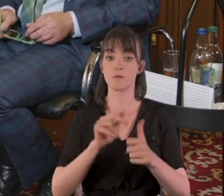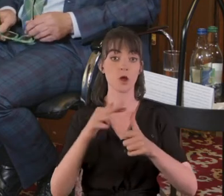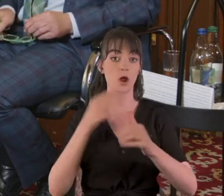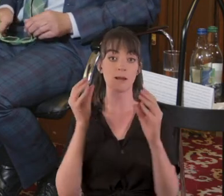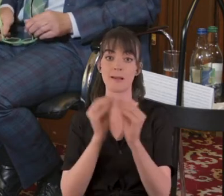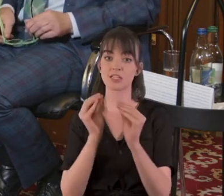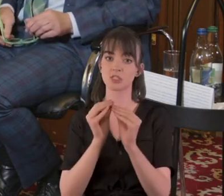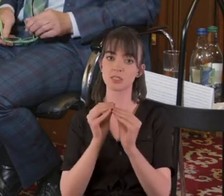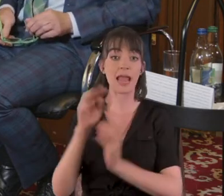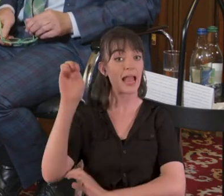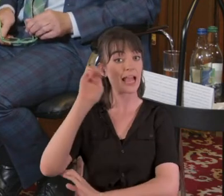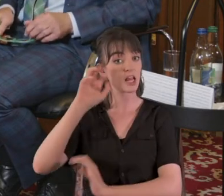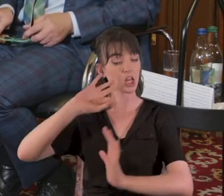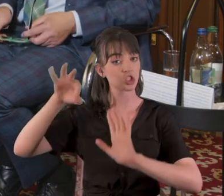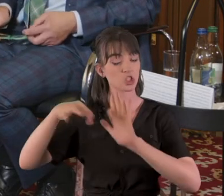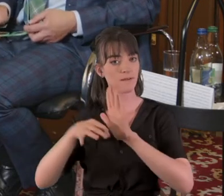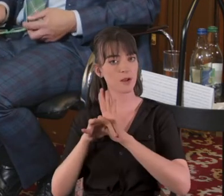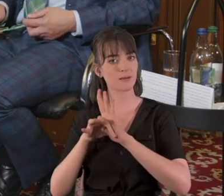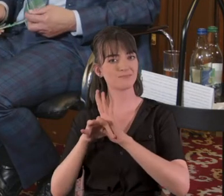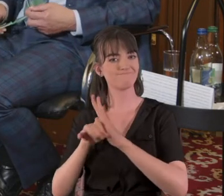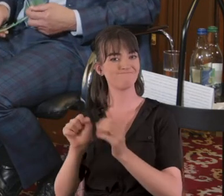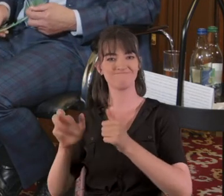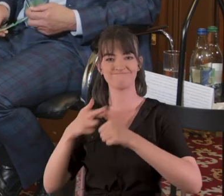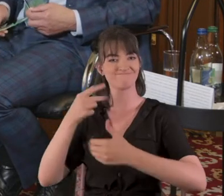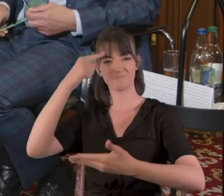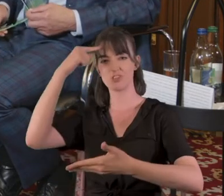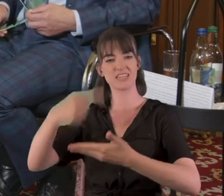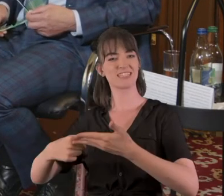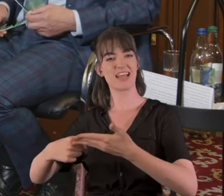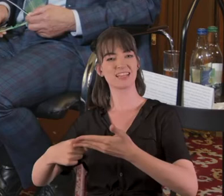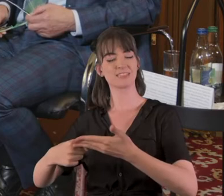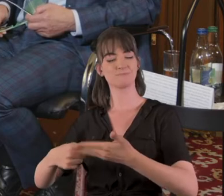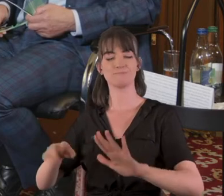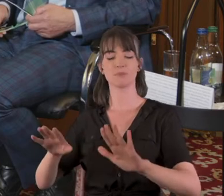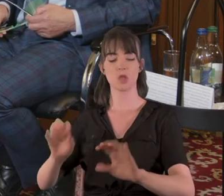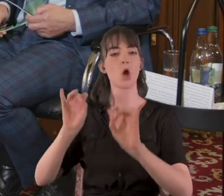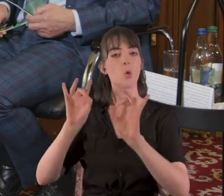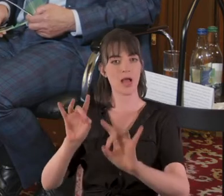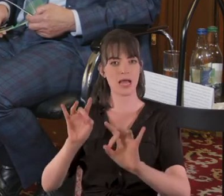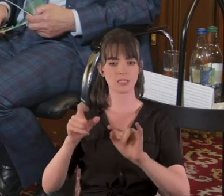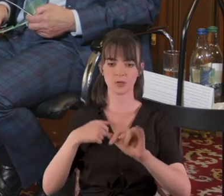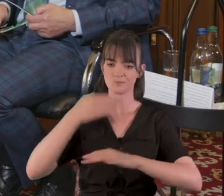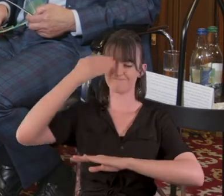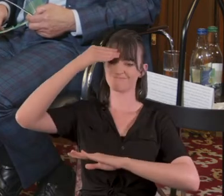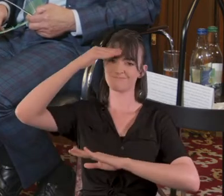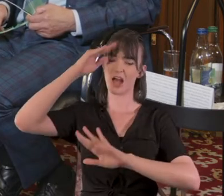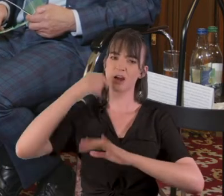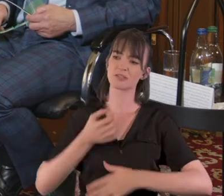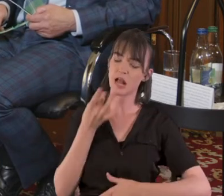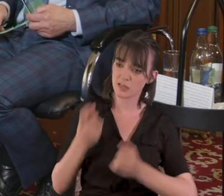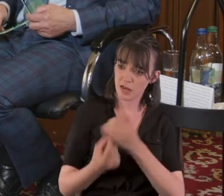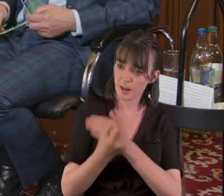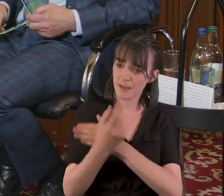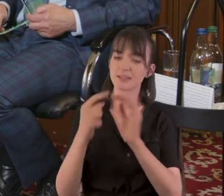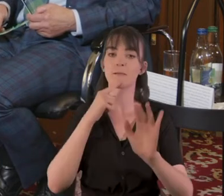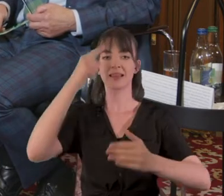ways, the British government had decided to solve this long-standing Irish question by dividing it